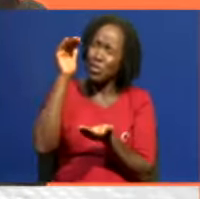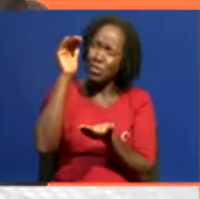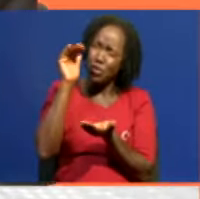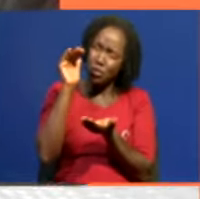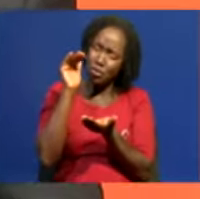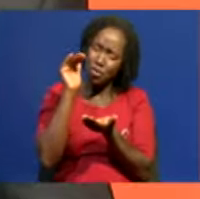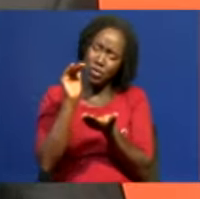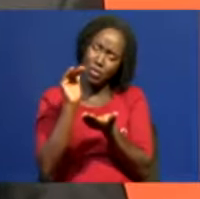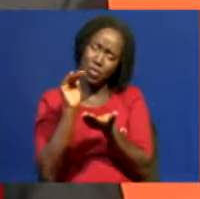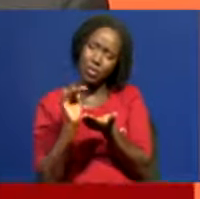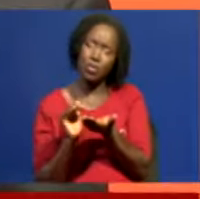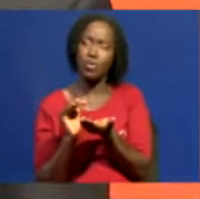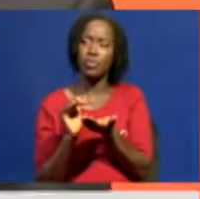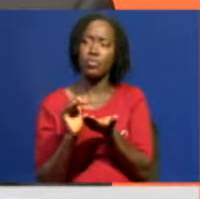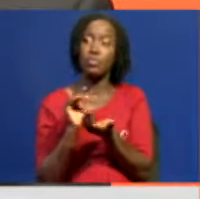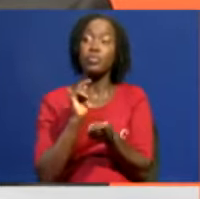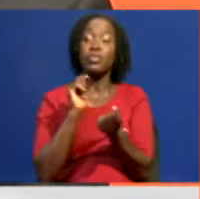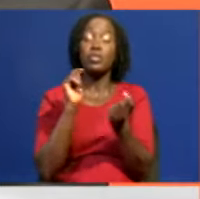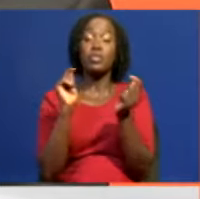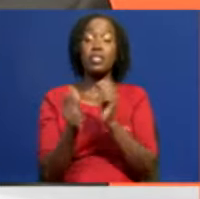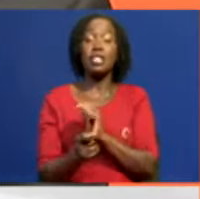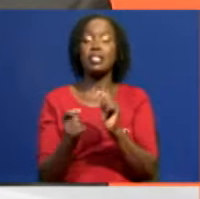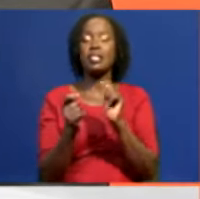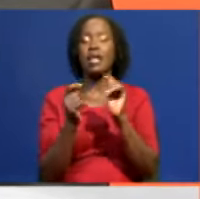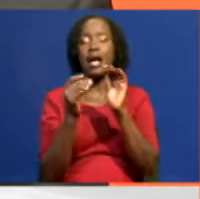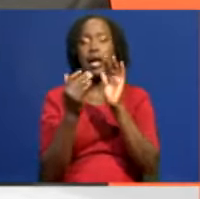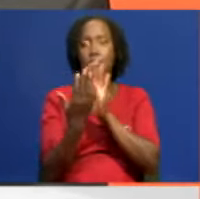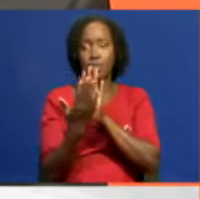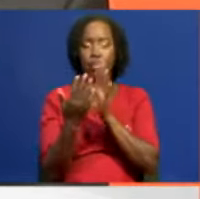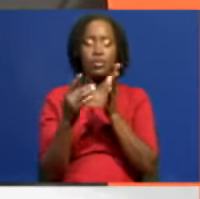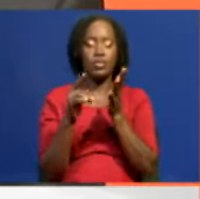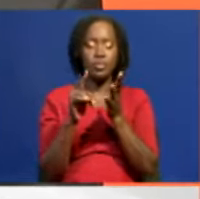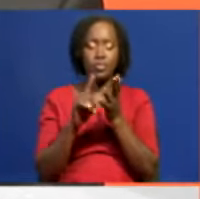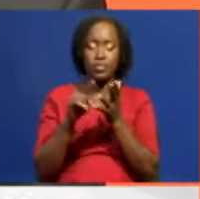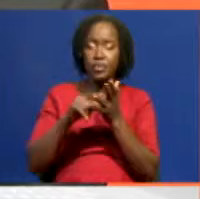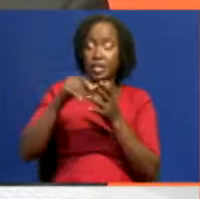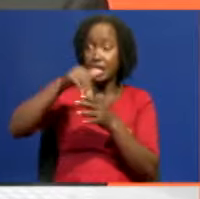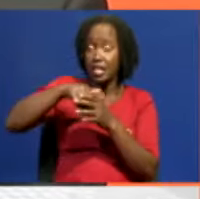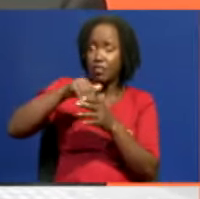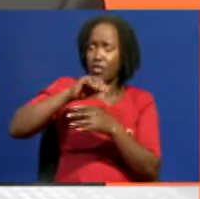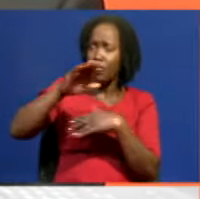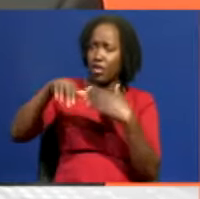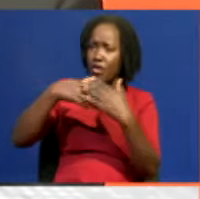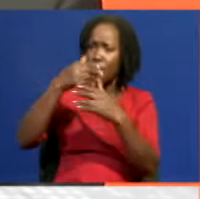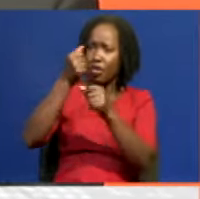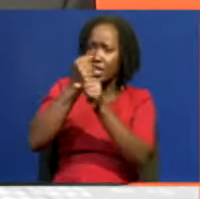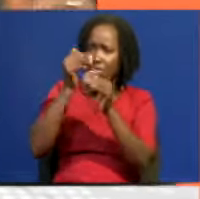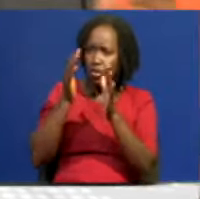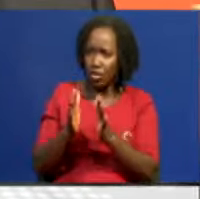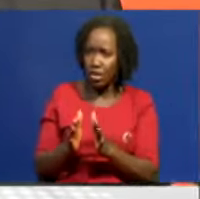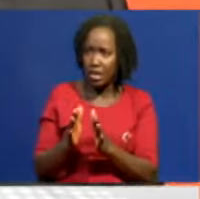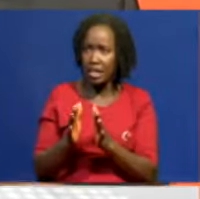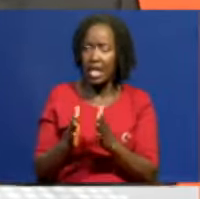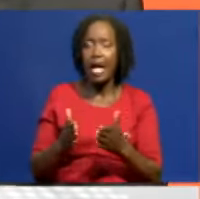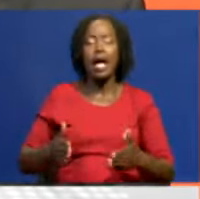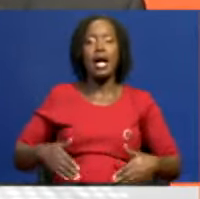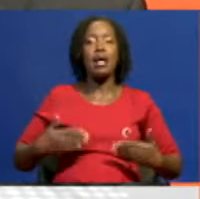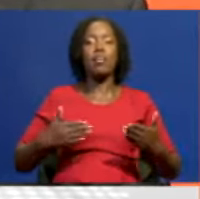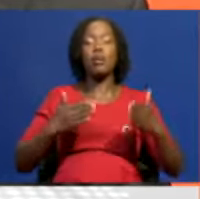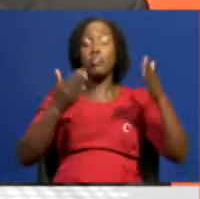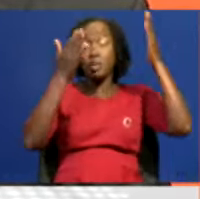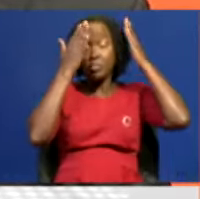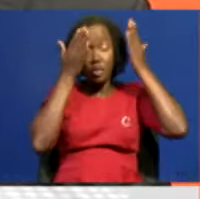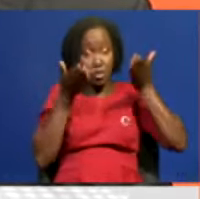We are changing our approach. We are involving all the stakeholders. I am happy Bishop